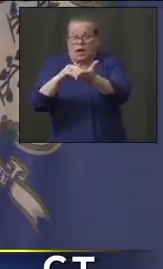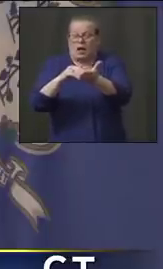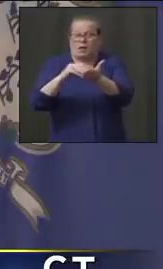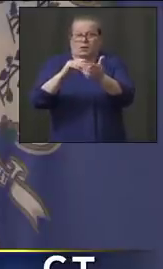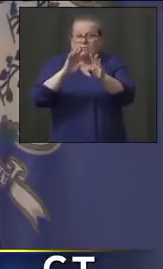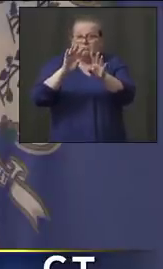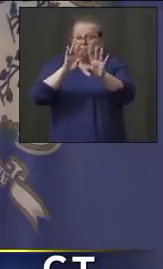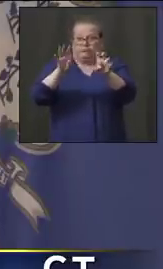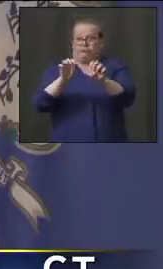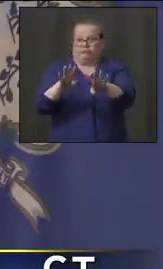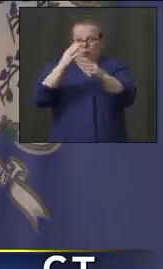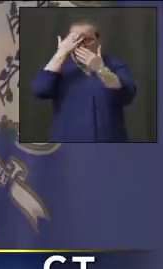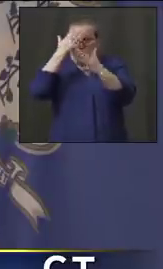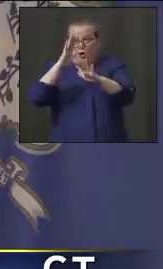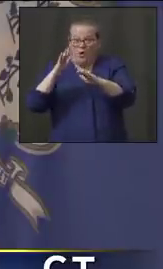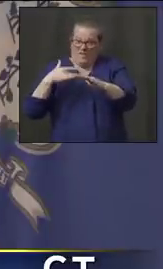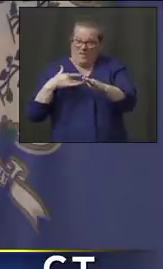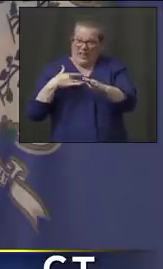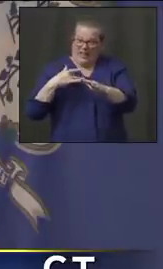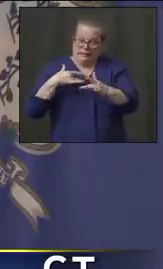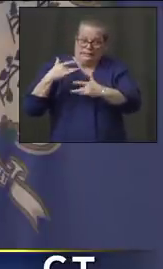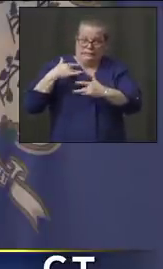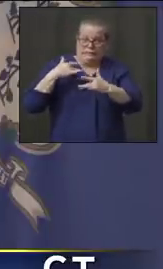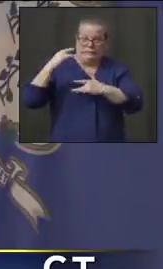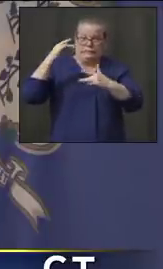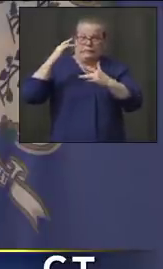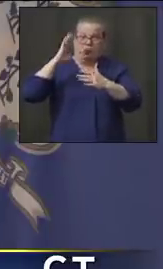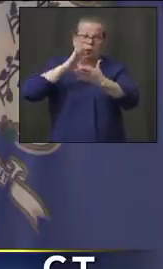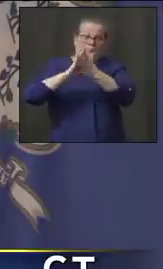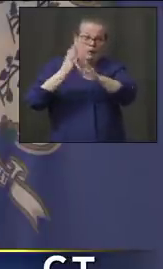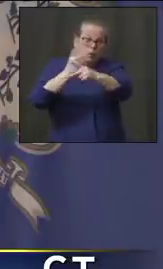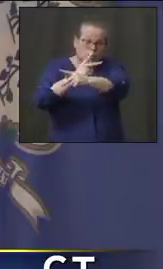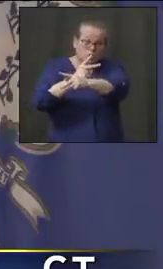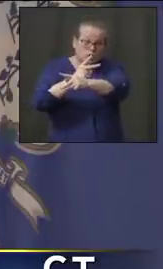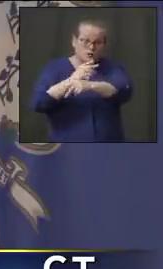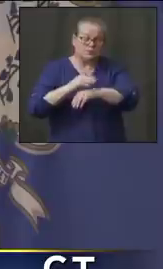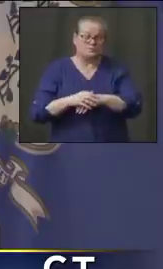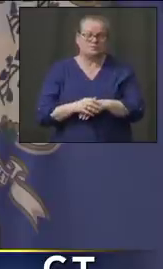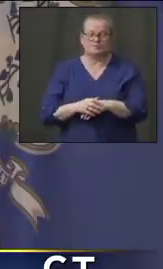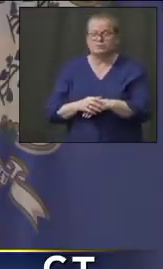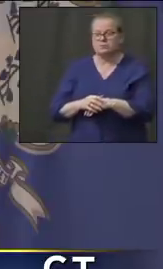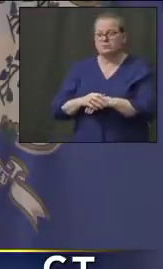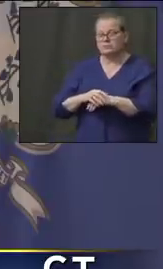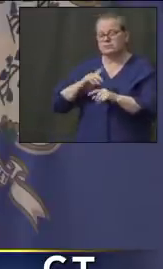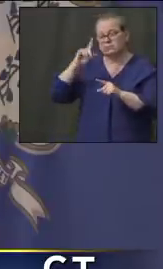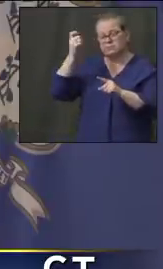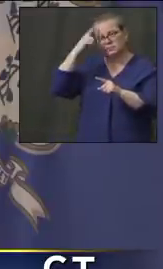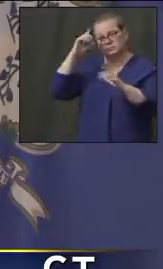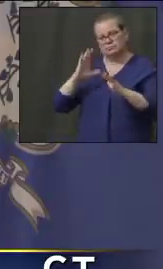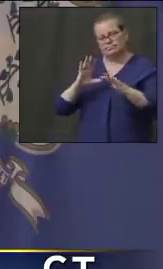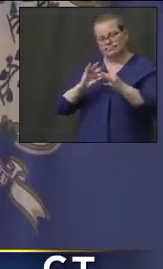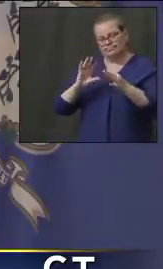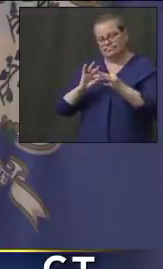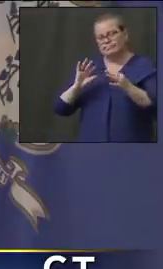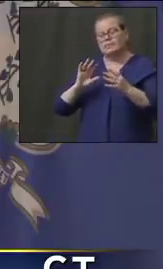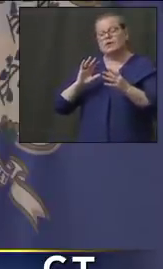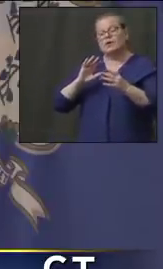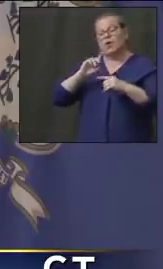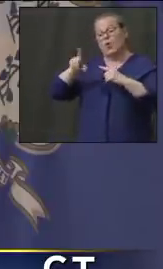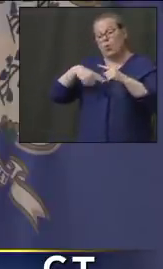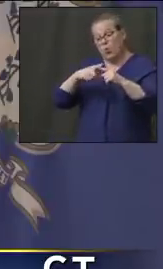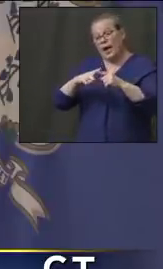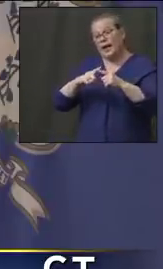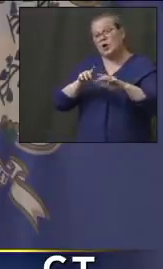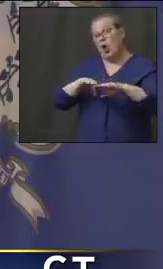We have a pretty good idea of how things reopen. We don't have as good an idea about how fast the consumer